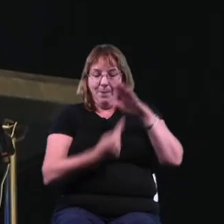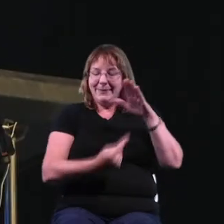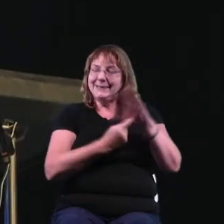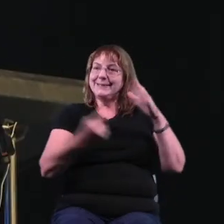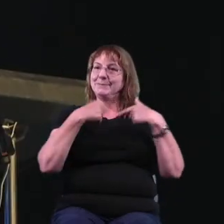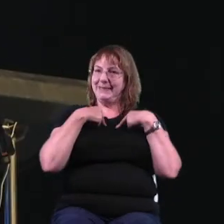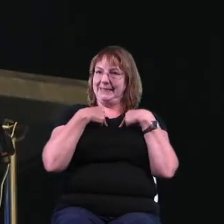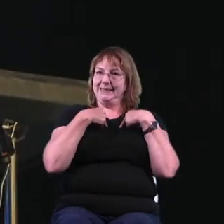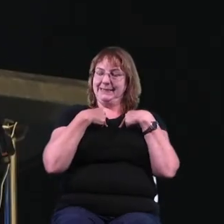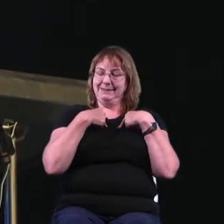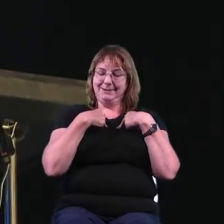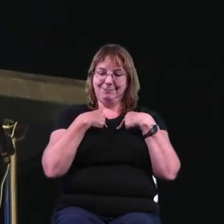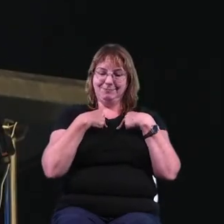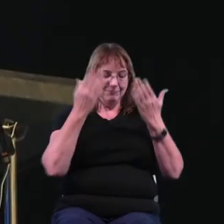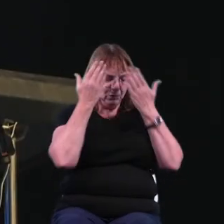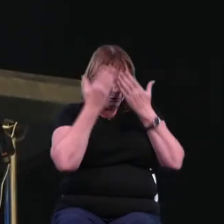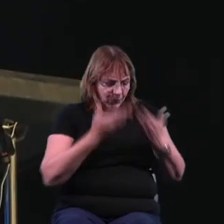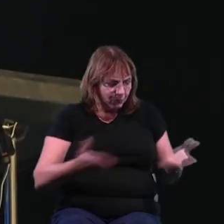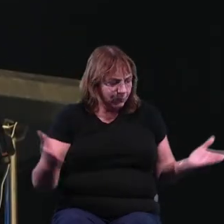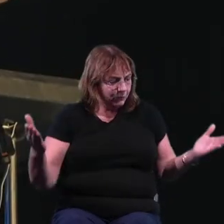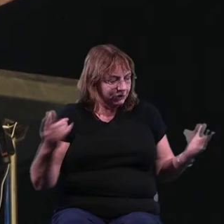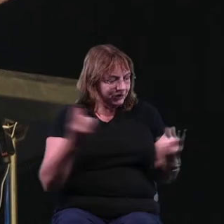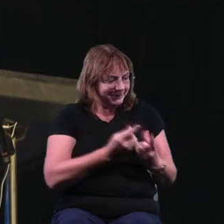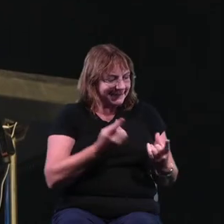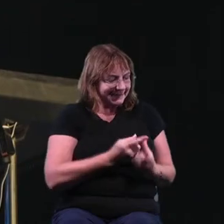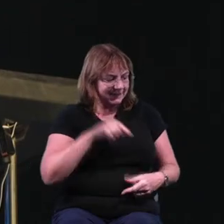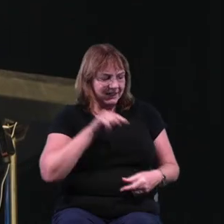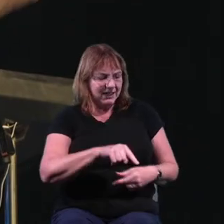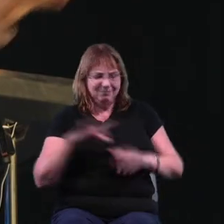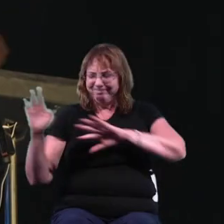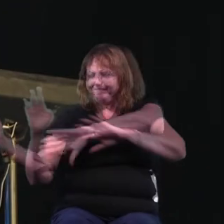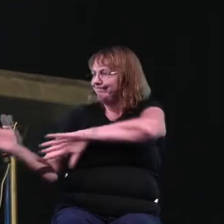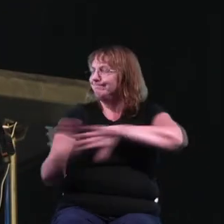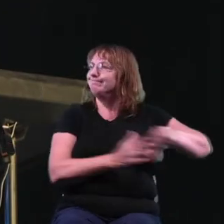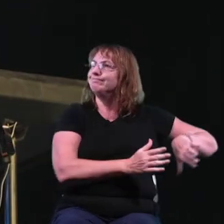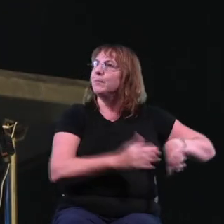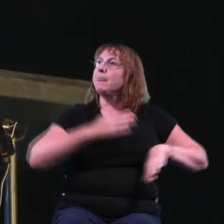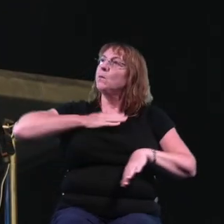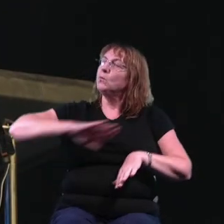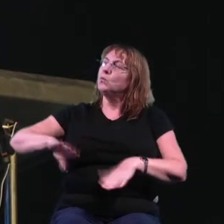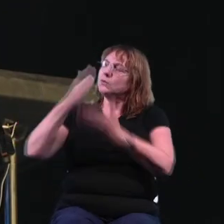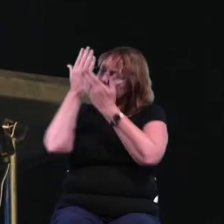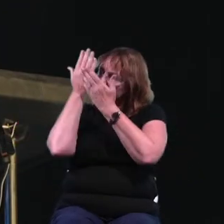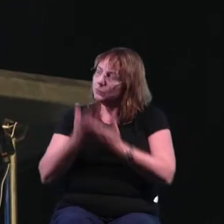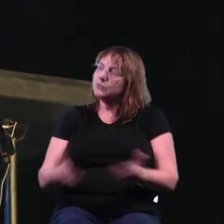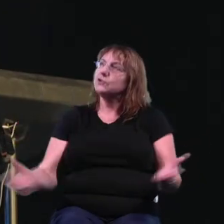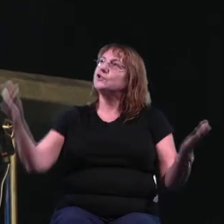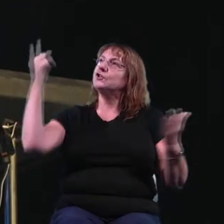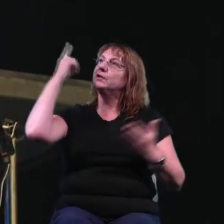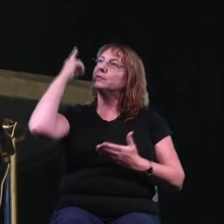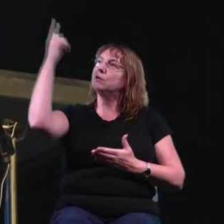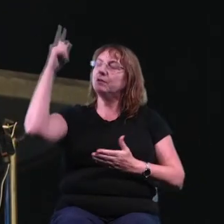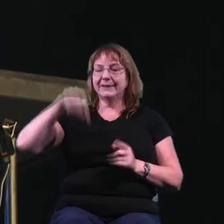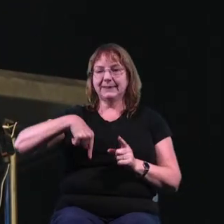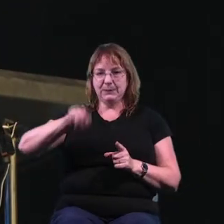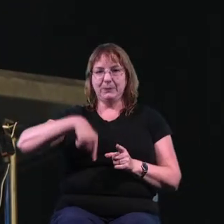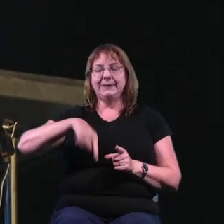What are you going to stop worshiping that you might give yourself to the worship of the Lord Jesus Christ this